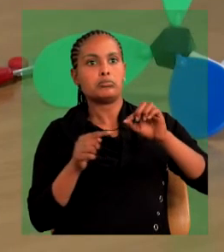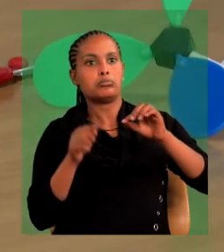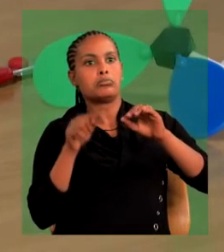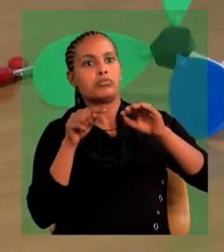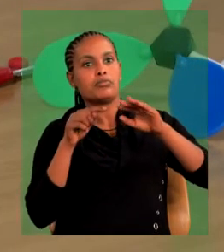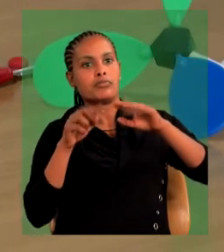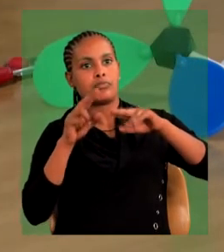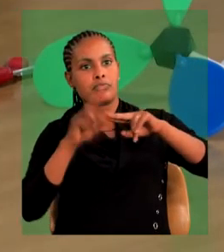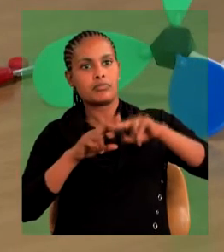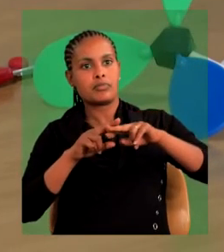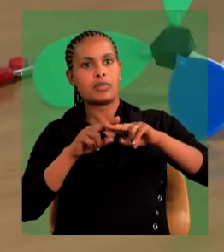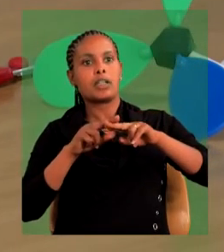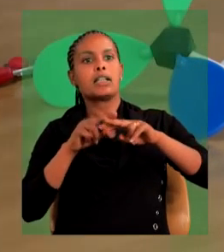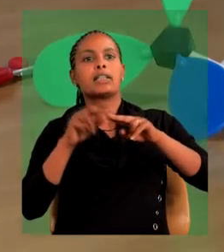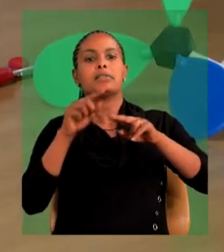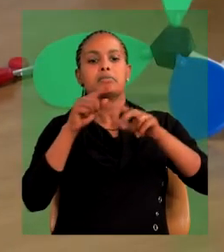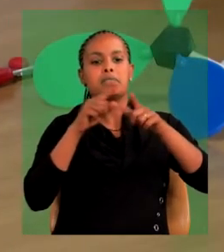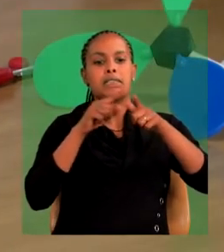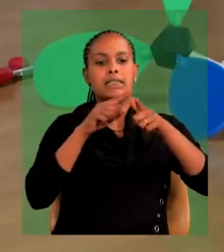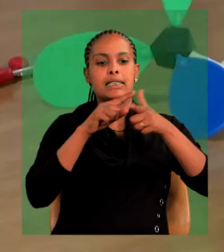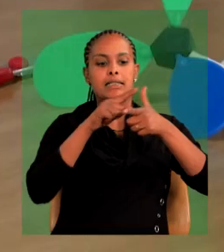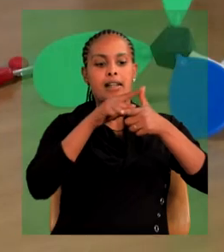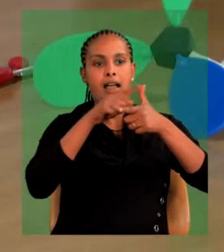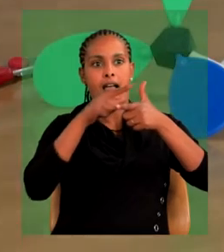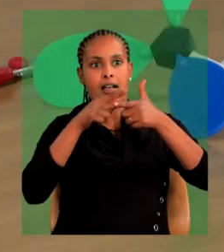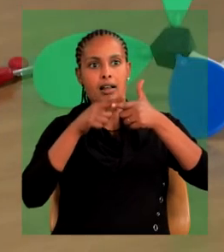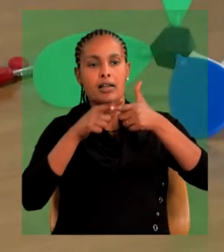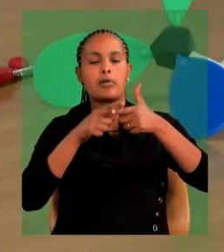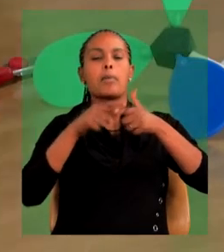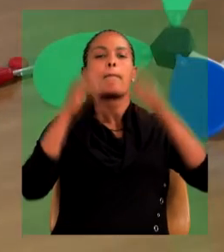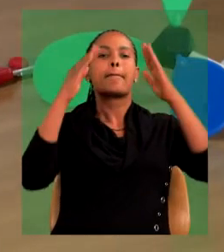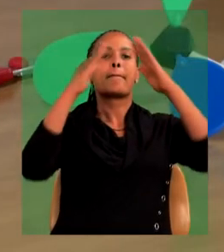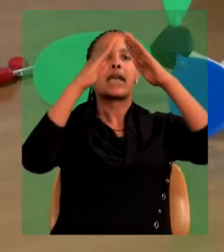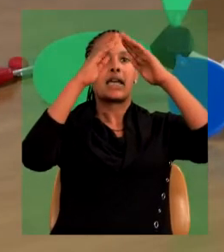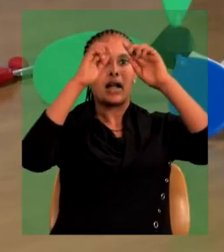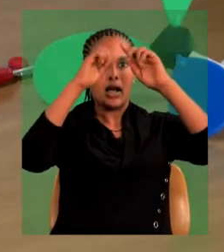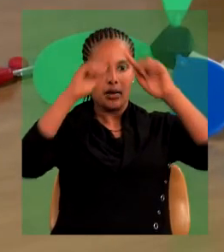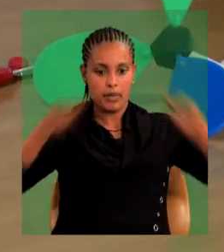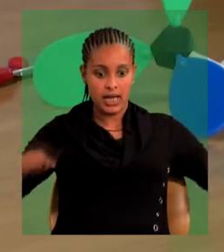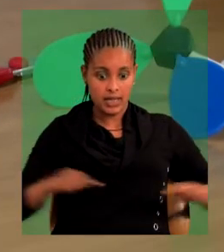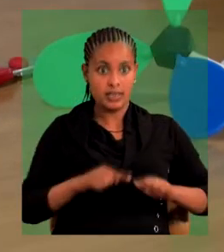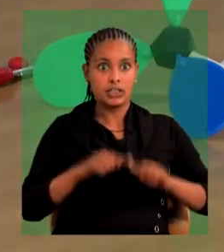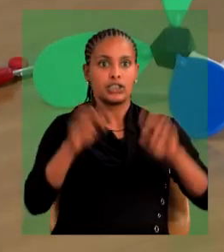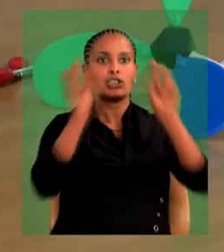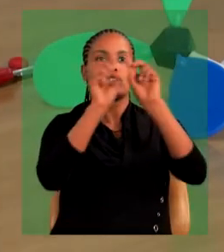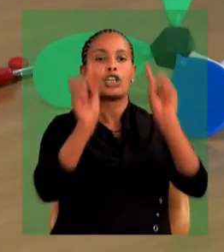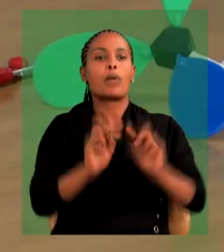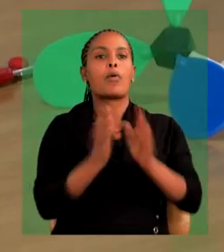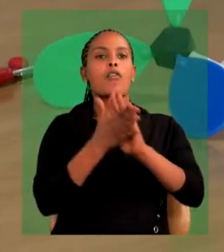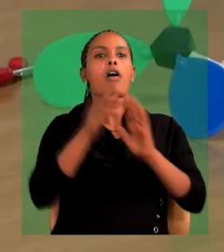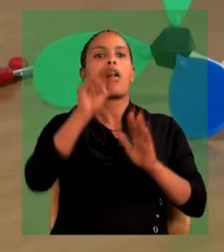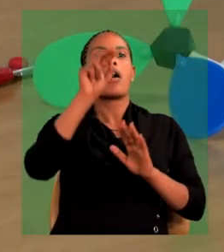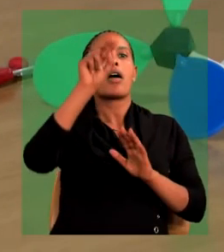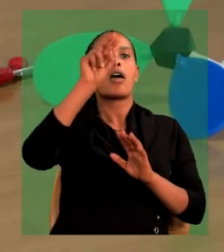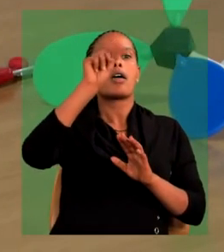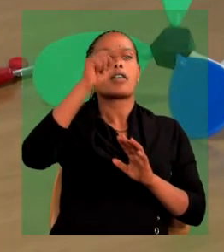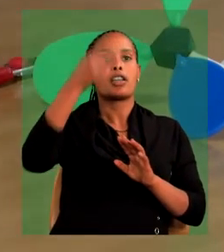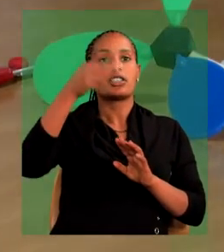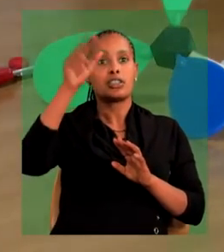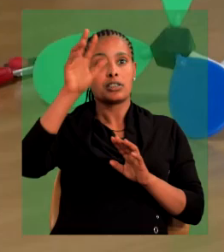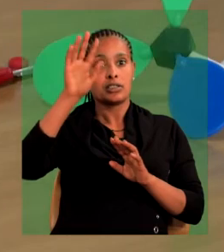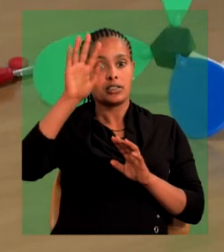what? Triangle. Triangle. So it's a triangular pyramid. The shape of ammonia